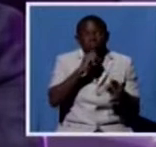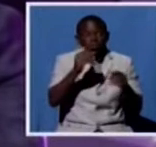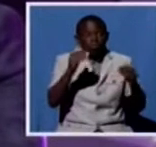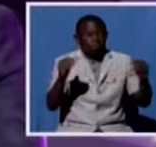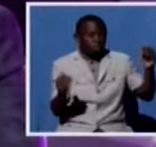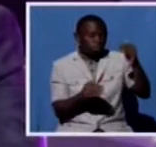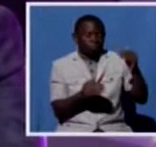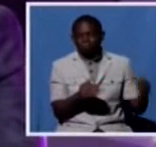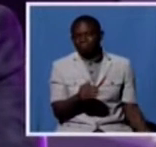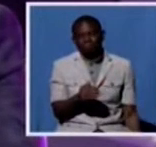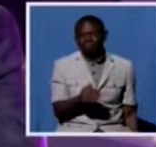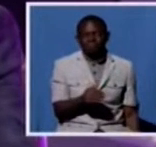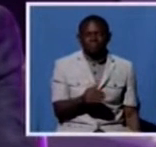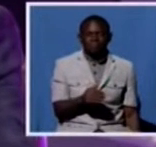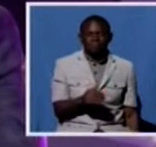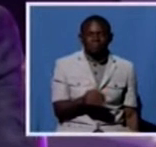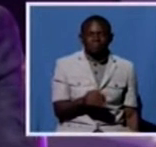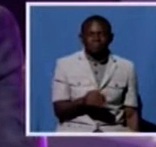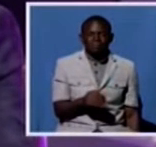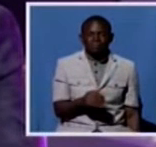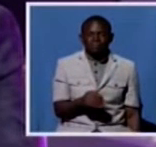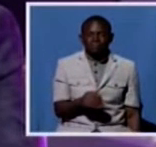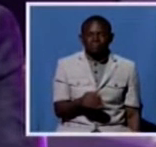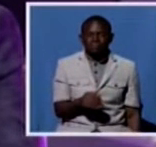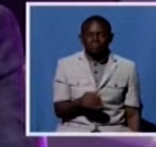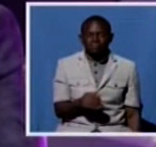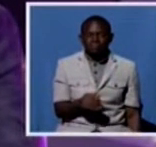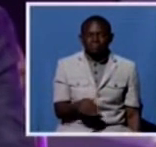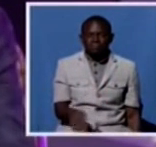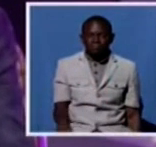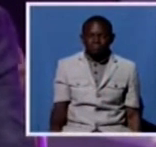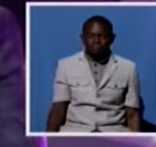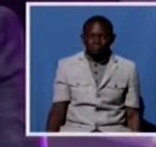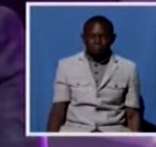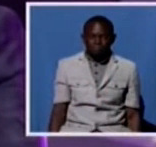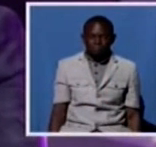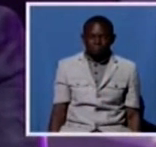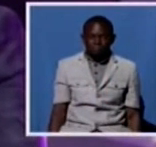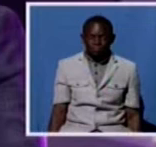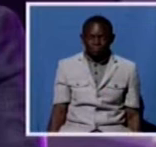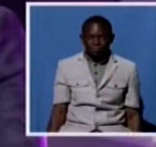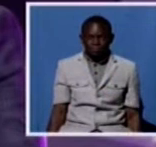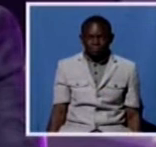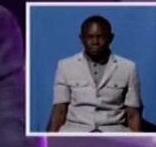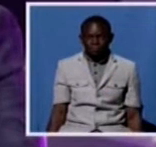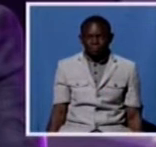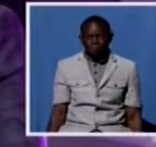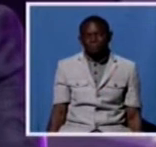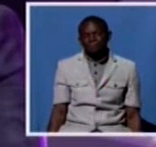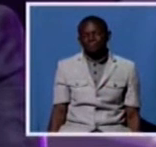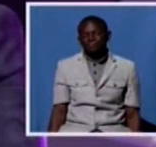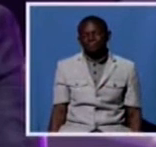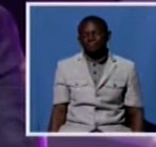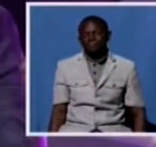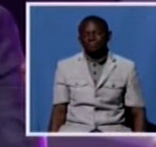Africa, and they are paying, and when they come here, they don't complain. What we've done is what has helped us a lot are